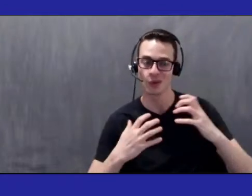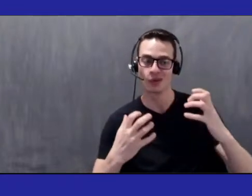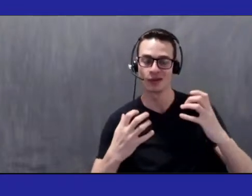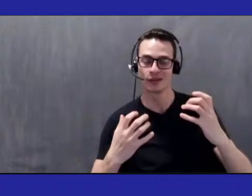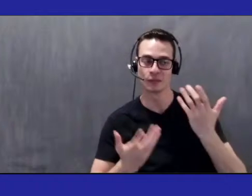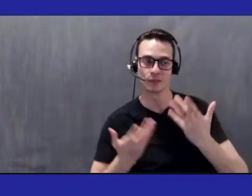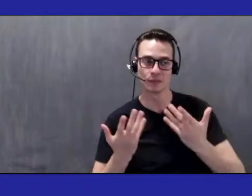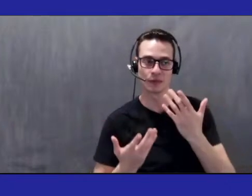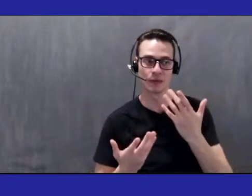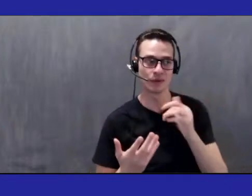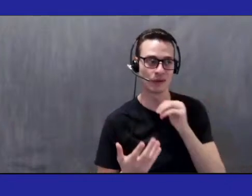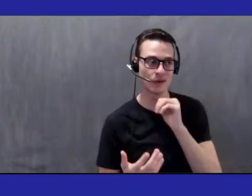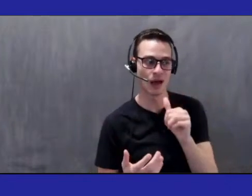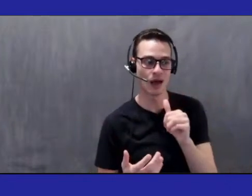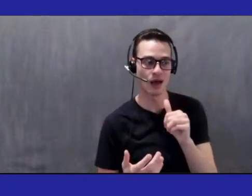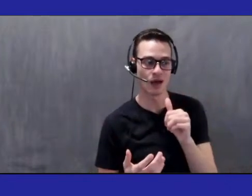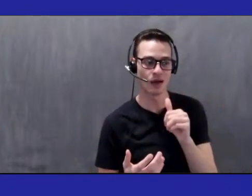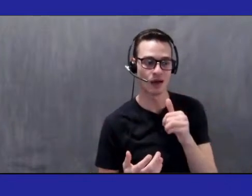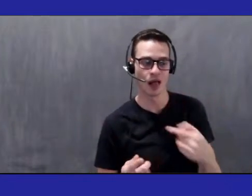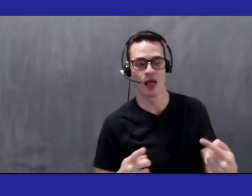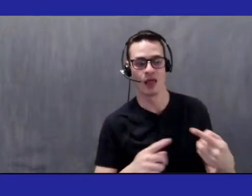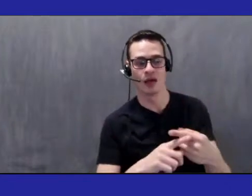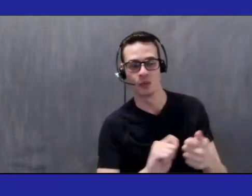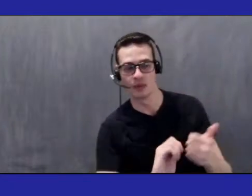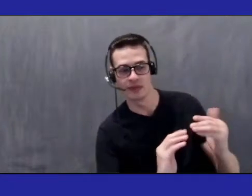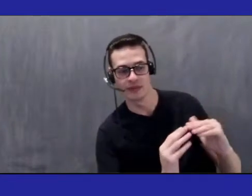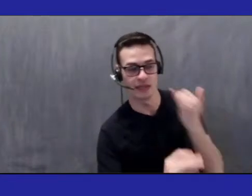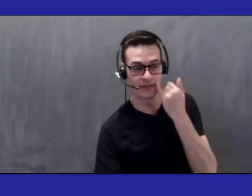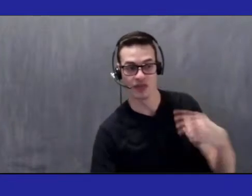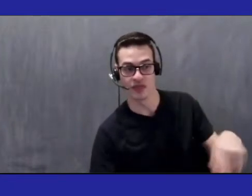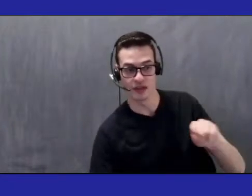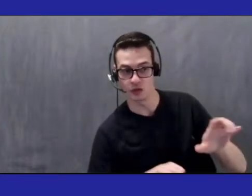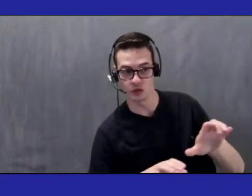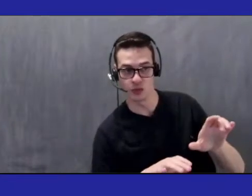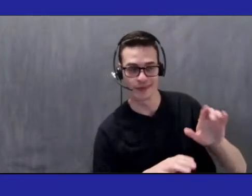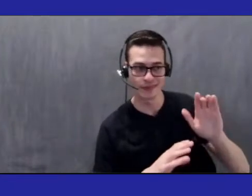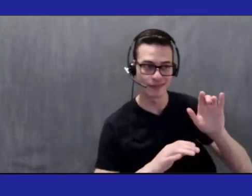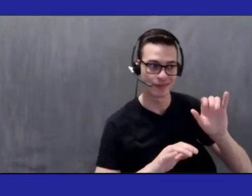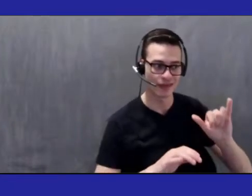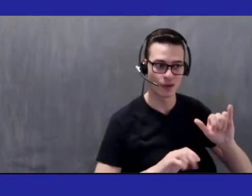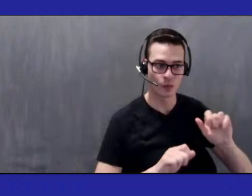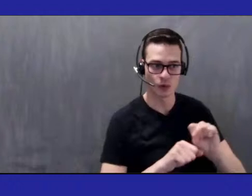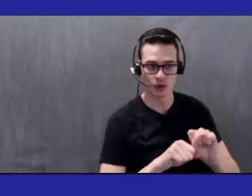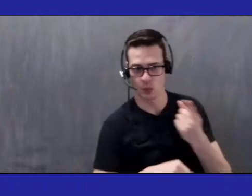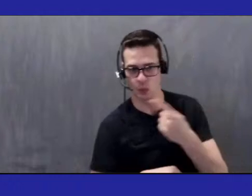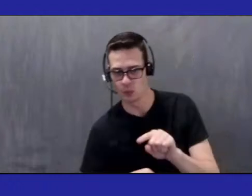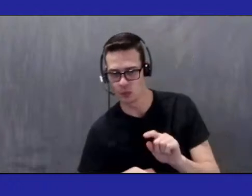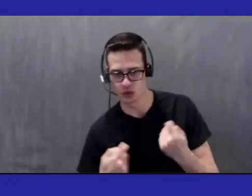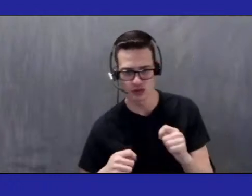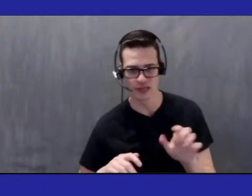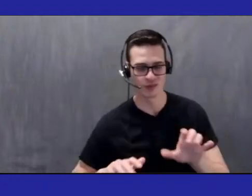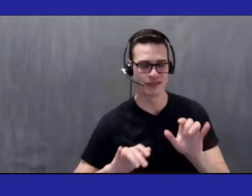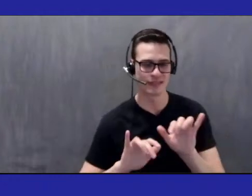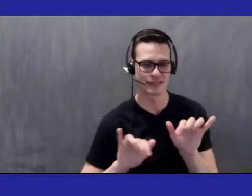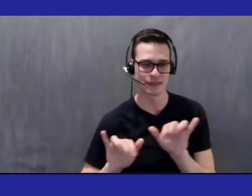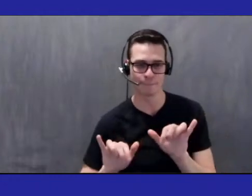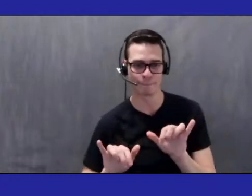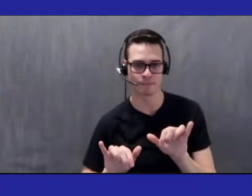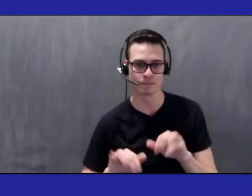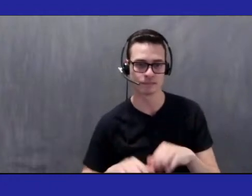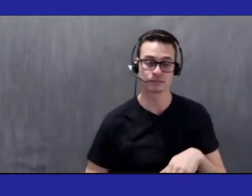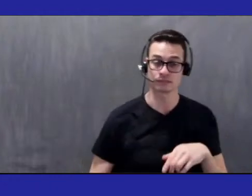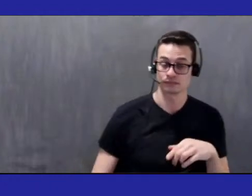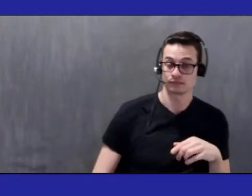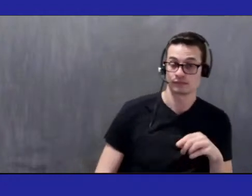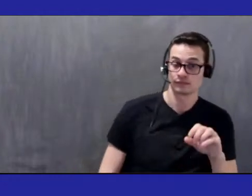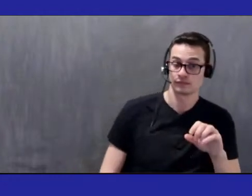on toes if we're doing that type of outreach and education to the vendor community. If I may piggyback, SBS does it.